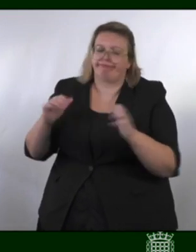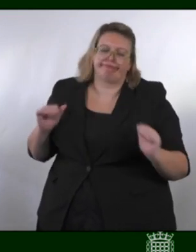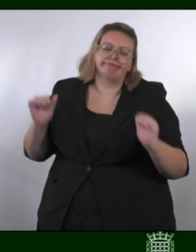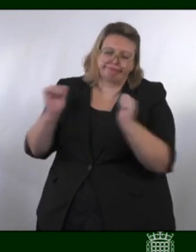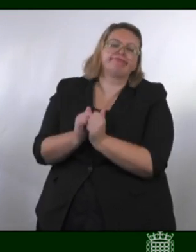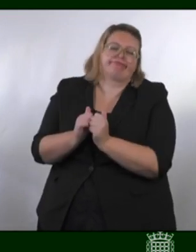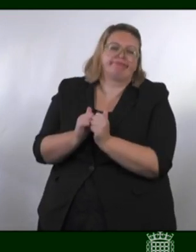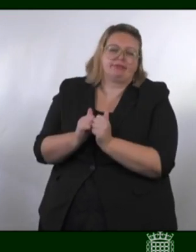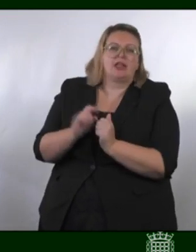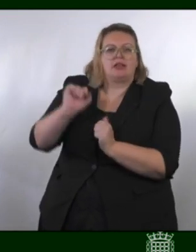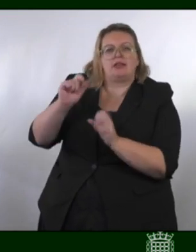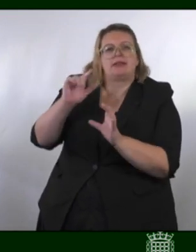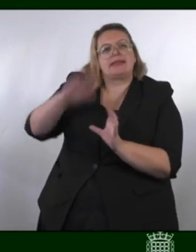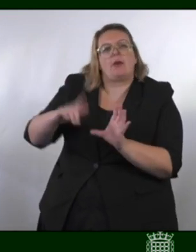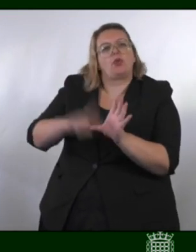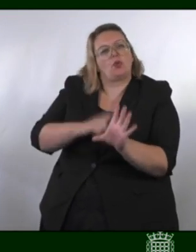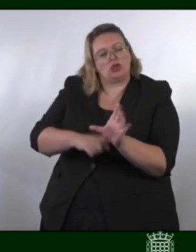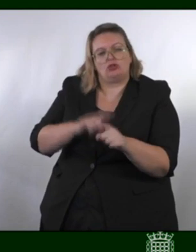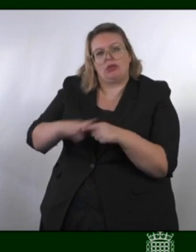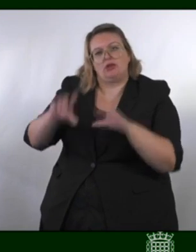package of measures to drive down transmission.